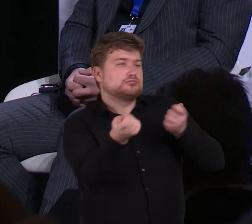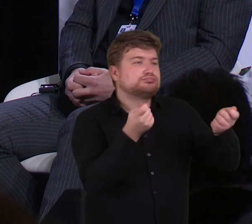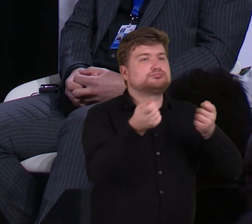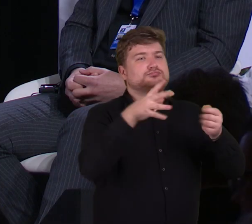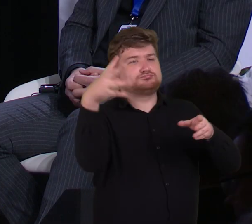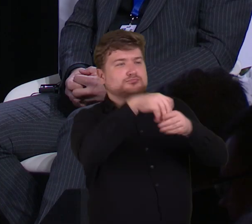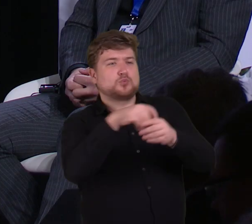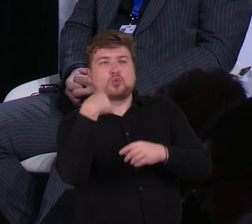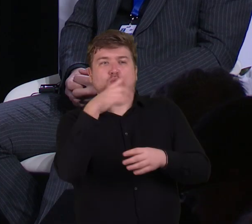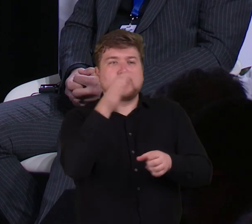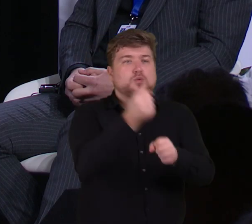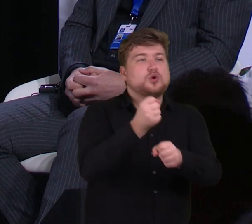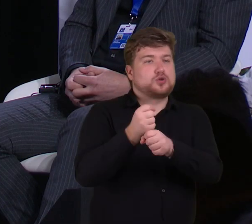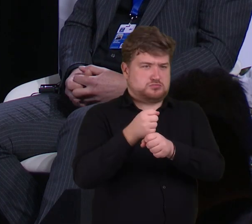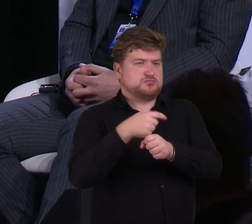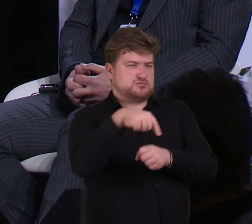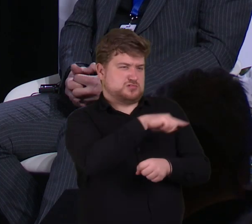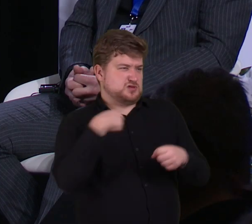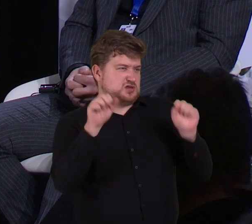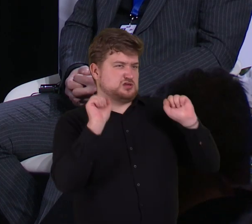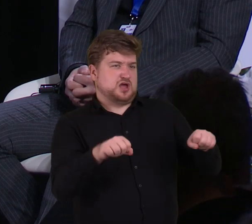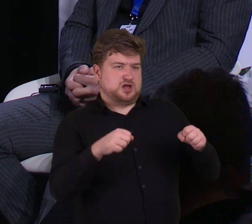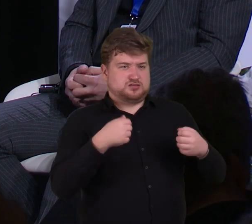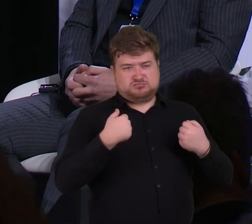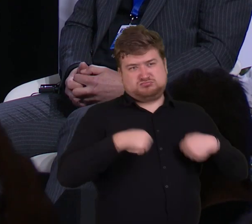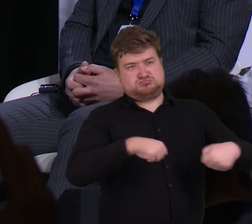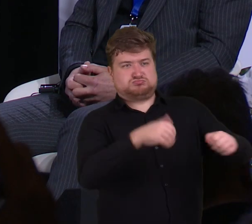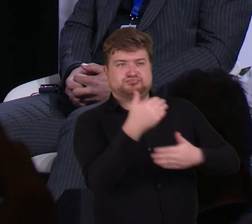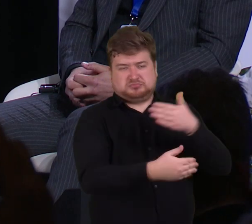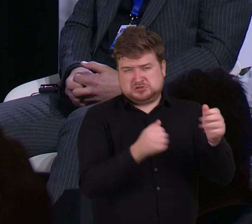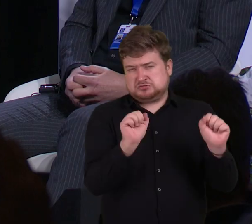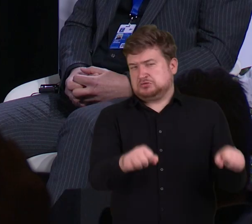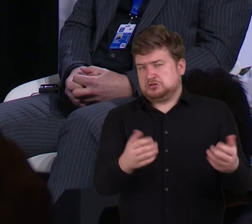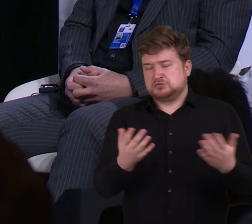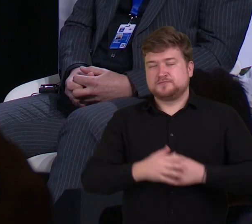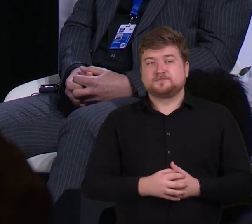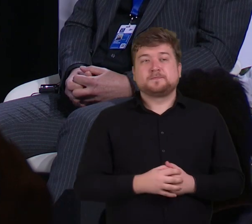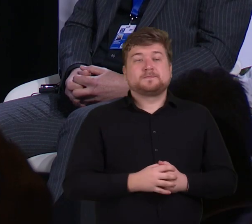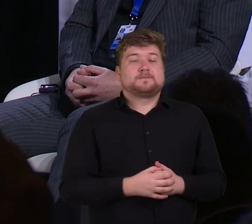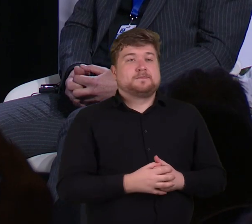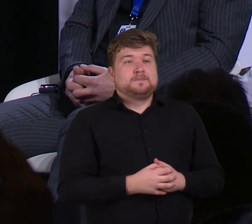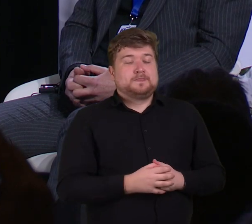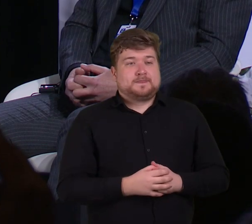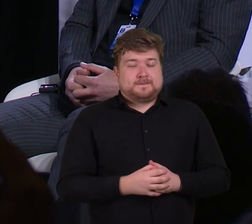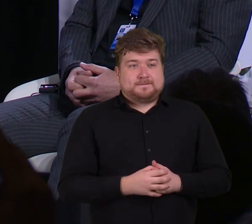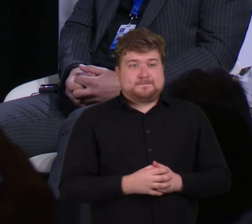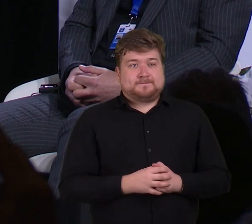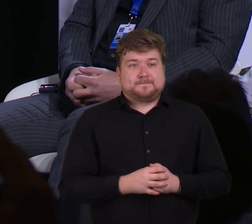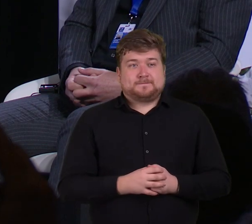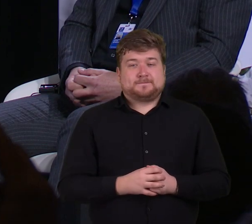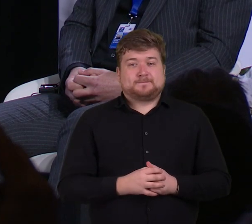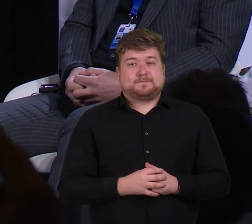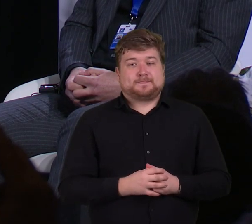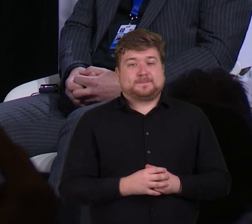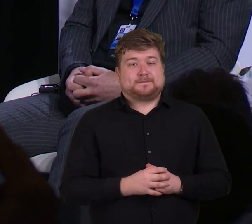parameter really represents the area of activity during people